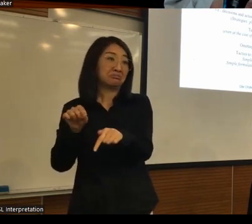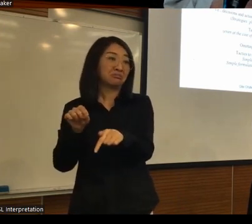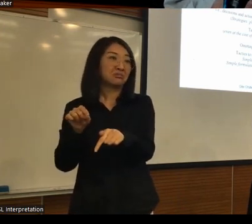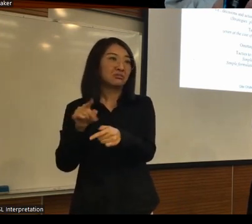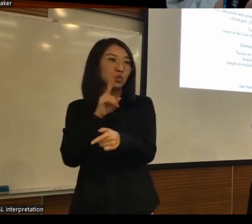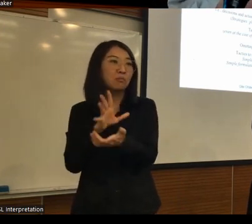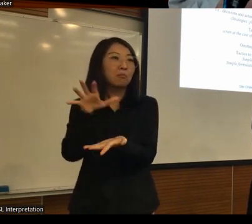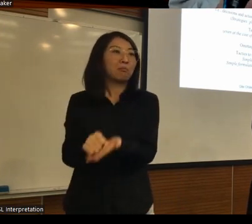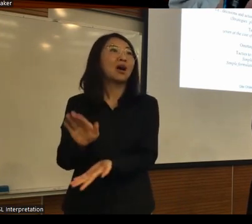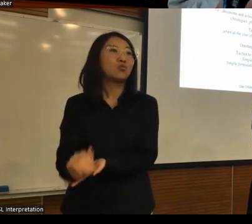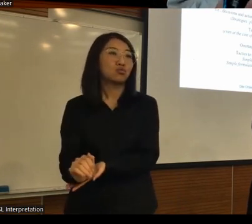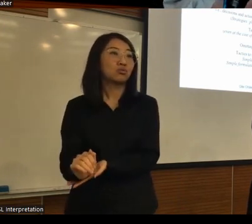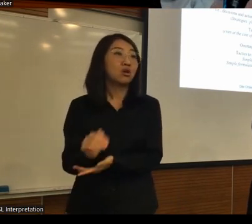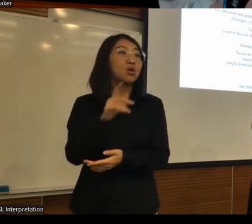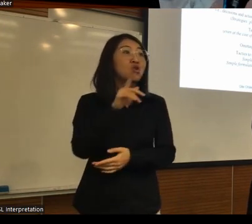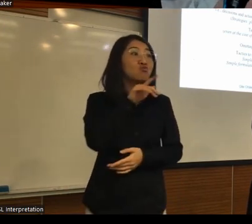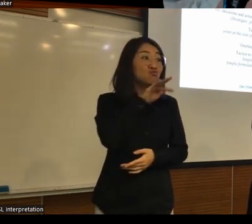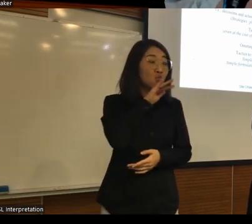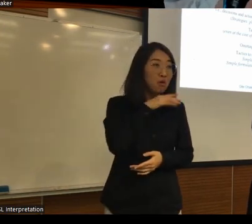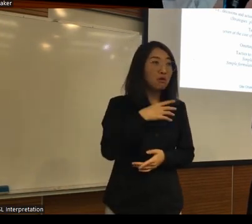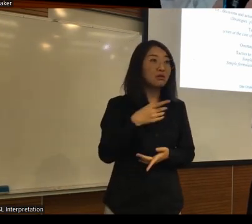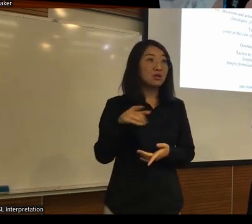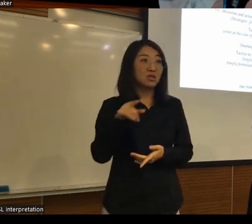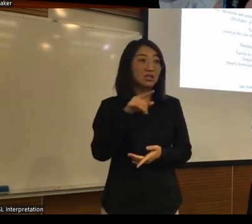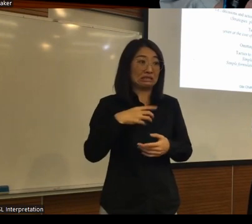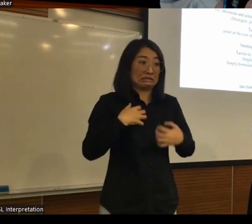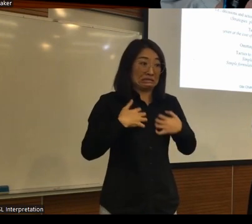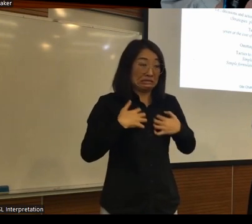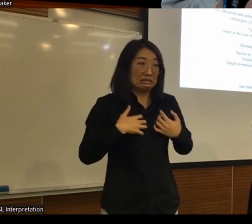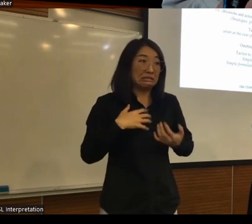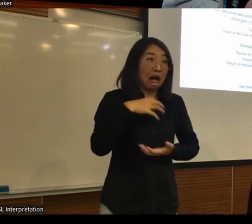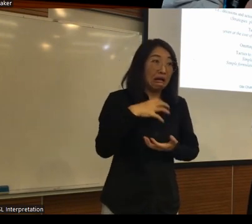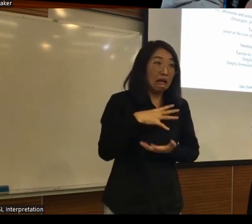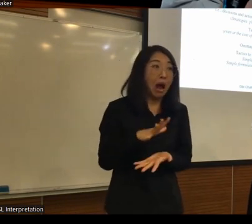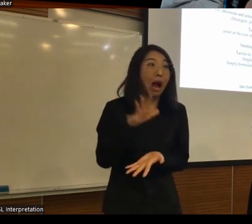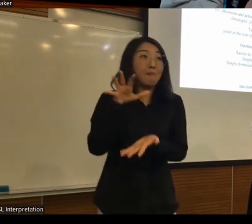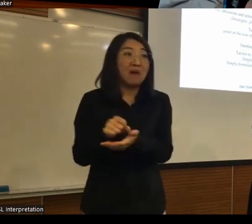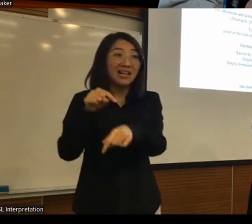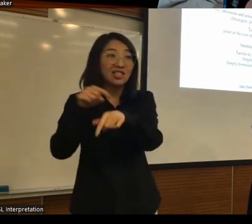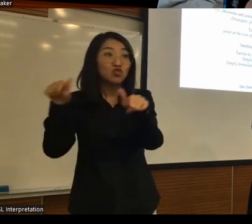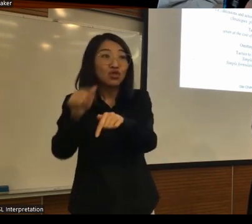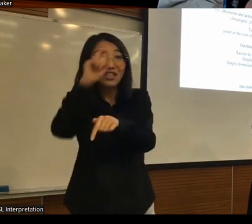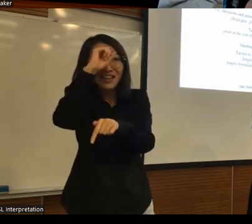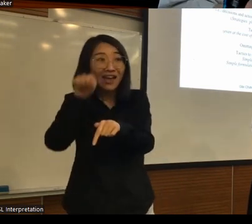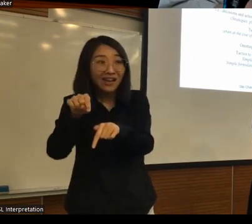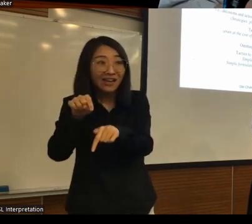some space in working memory, there is less space for other things. So they reduce our performance.